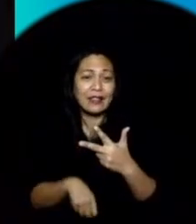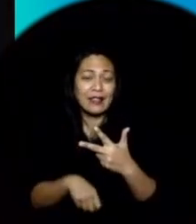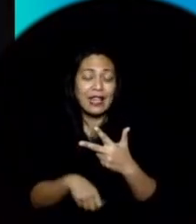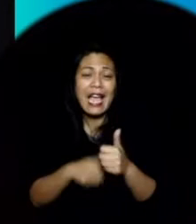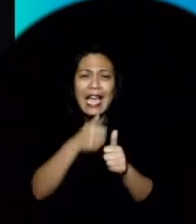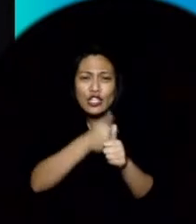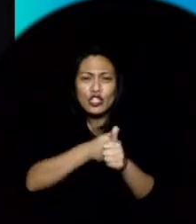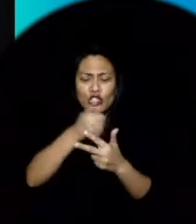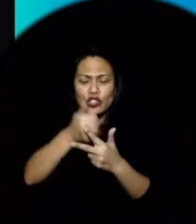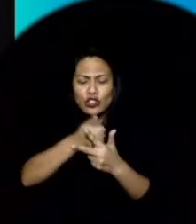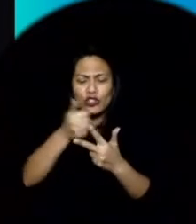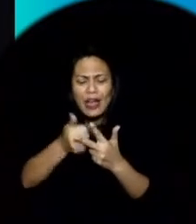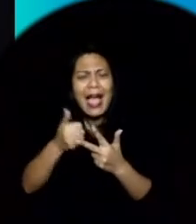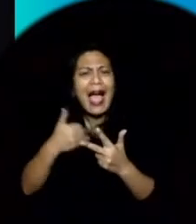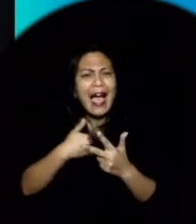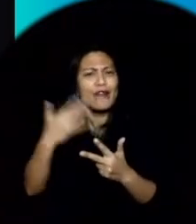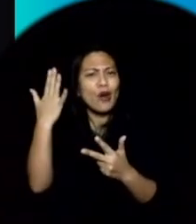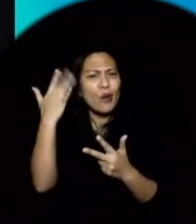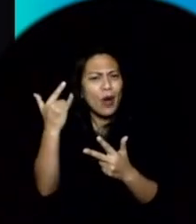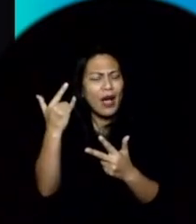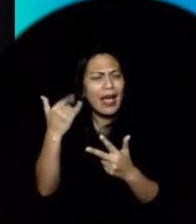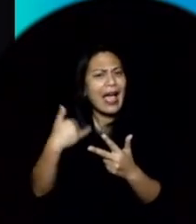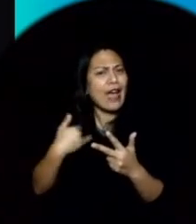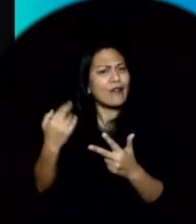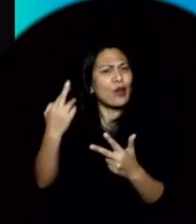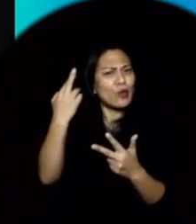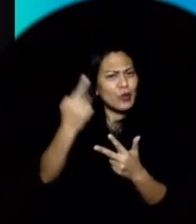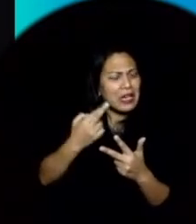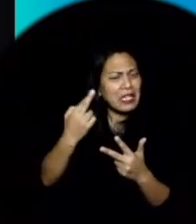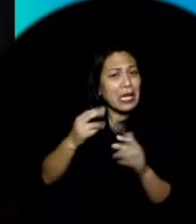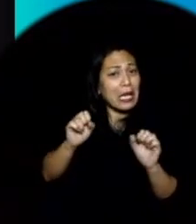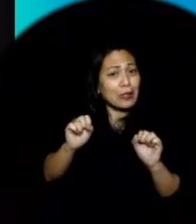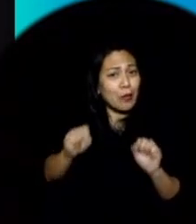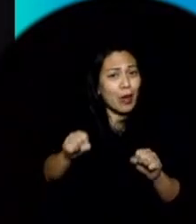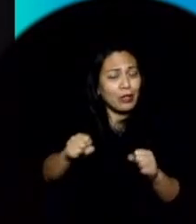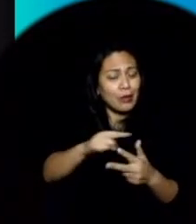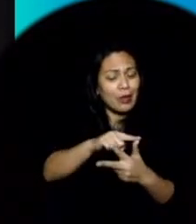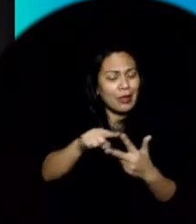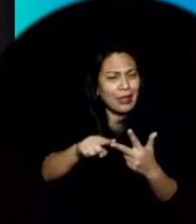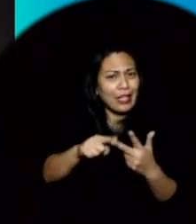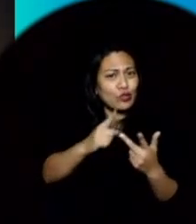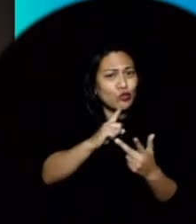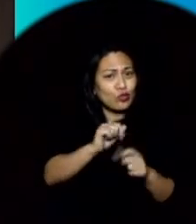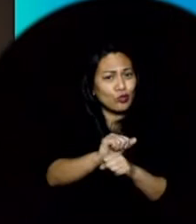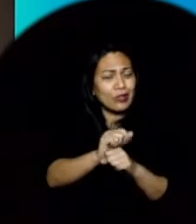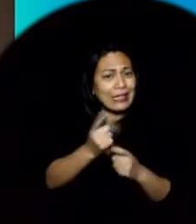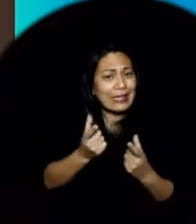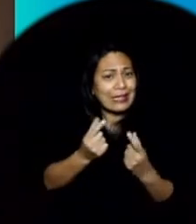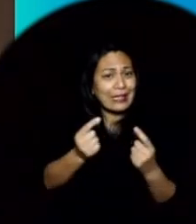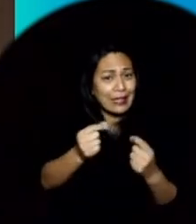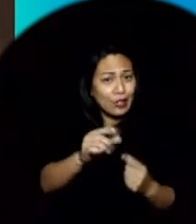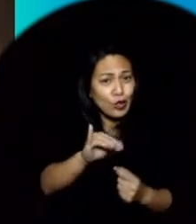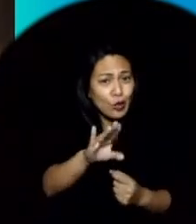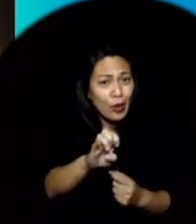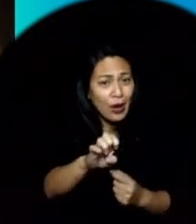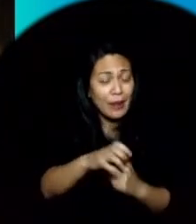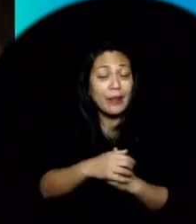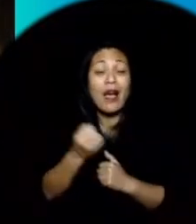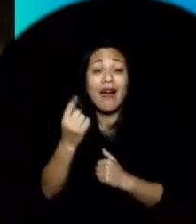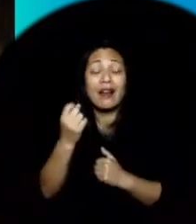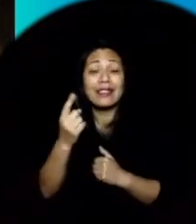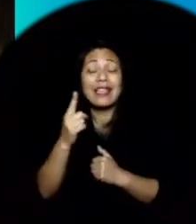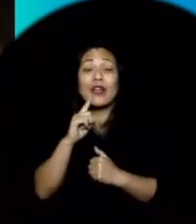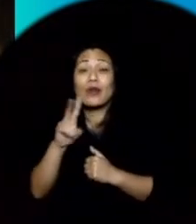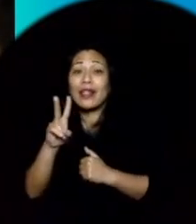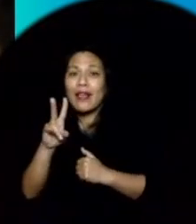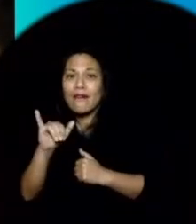and each of them have a why, the compelling reason that makes them commit the crime, or the motive. The difference is